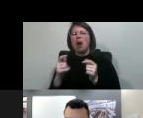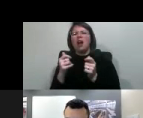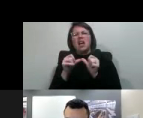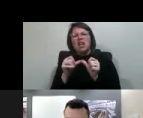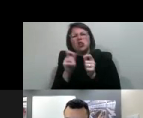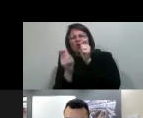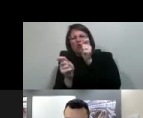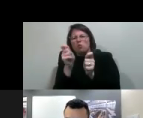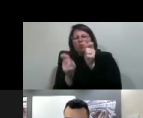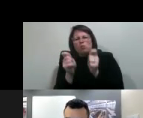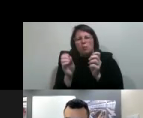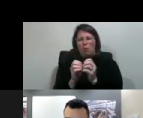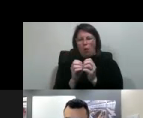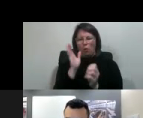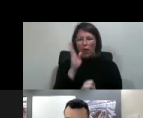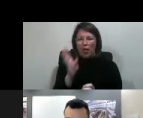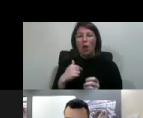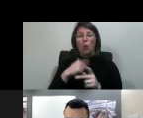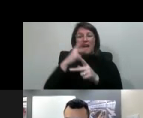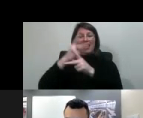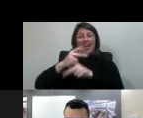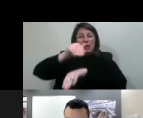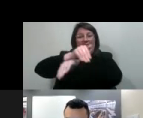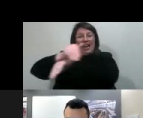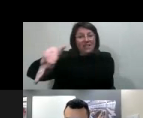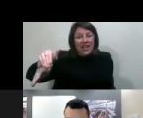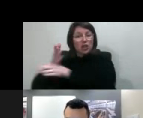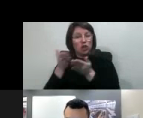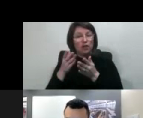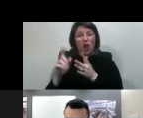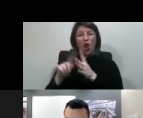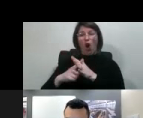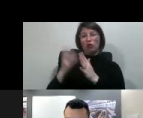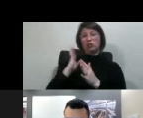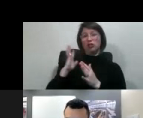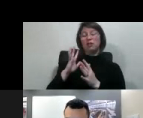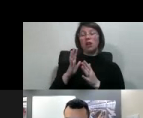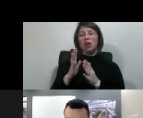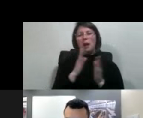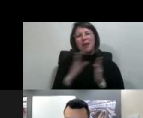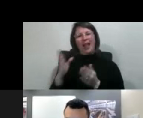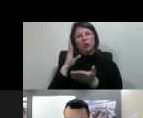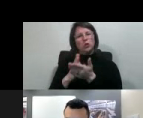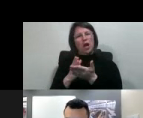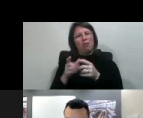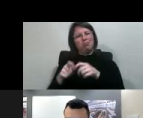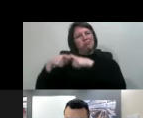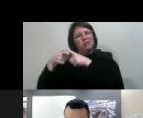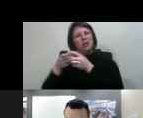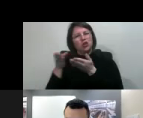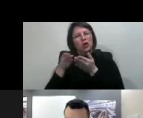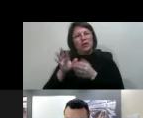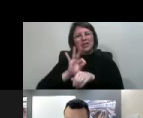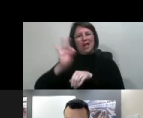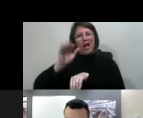So we've also maintained an evening service. Originally, the idea was to potentially stop service at 9 o'clock at night, but we've heard from many